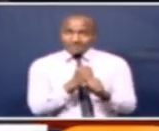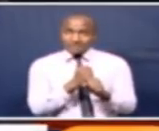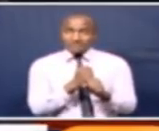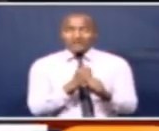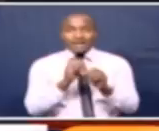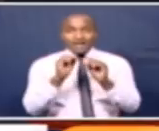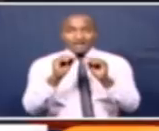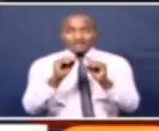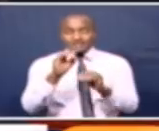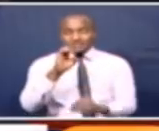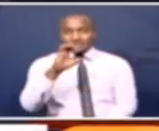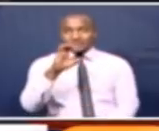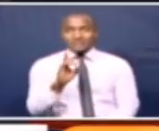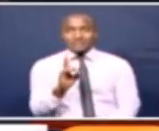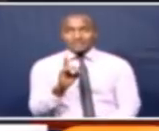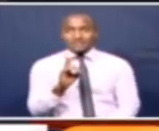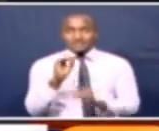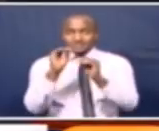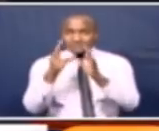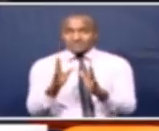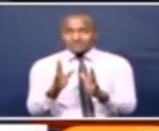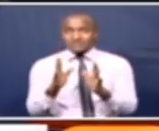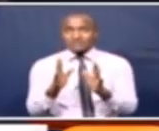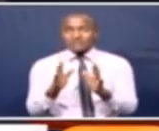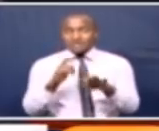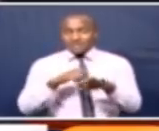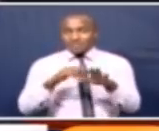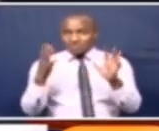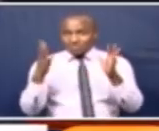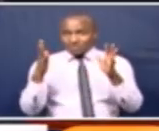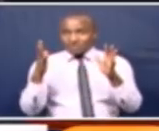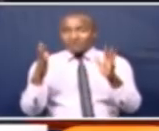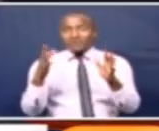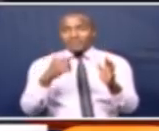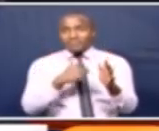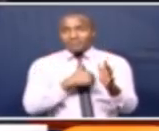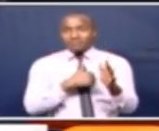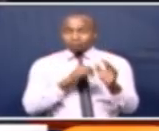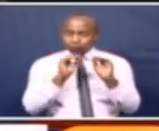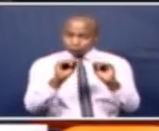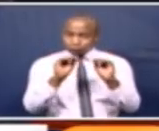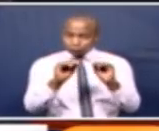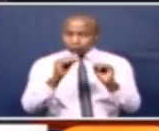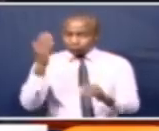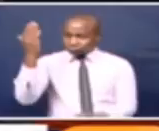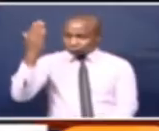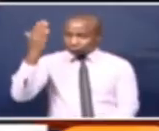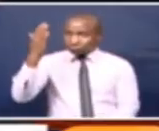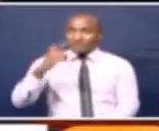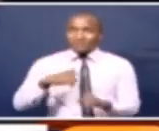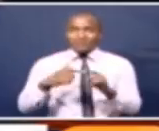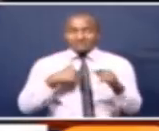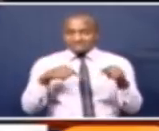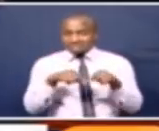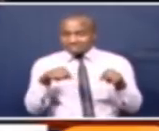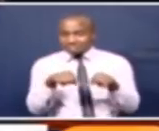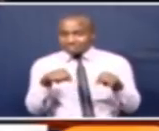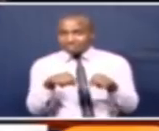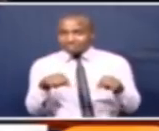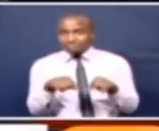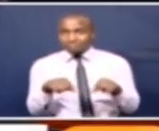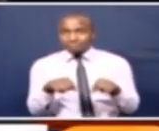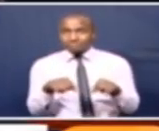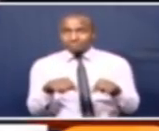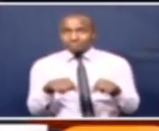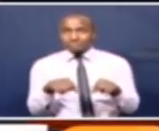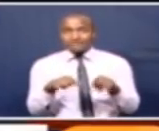teach ECD teachers over the holidays. Mm-hmm. So I was having a class, but I was so tensed.